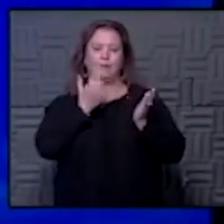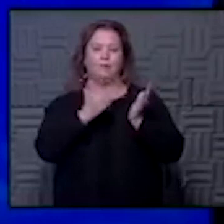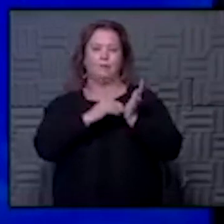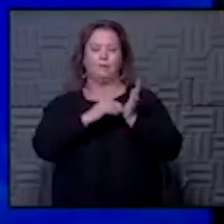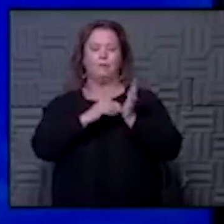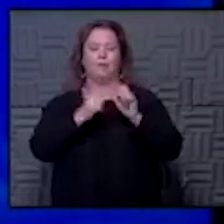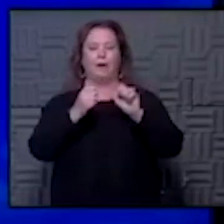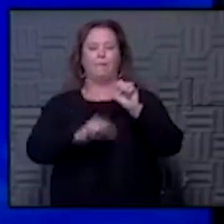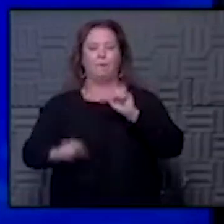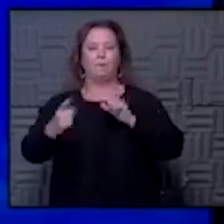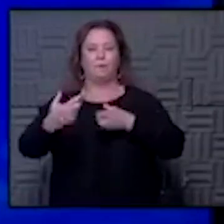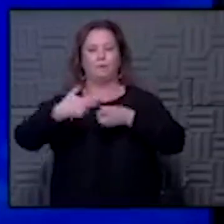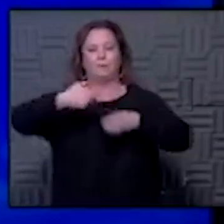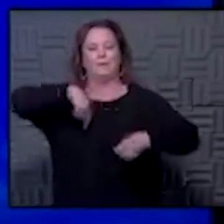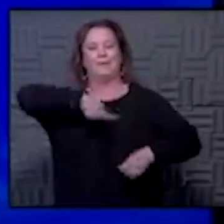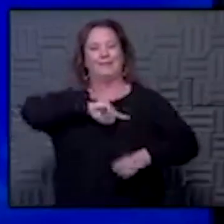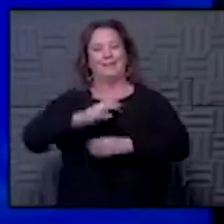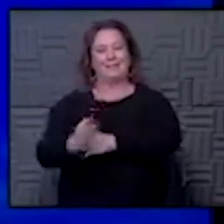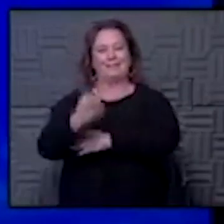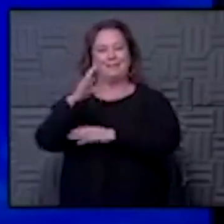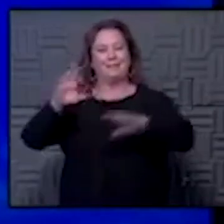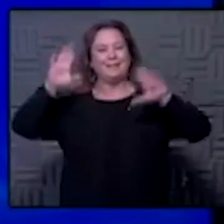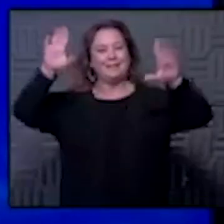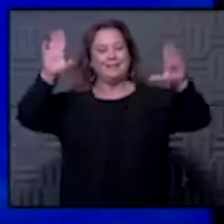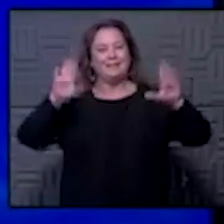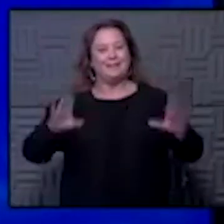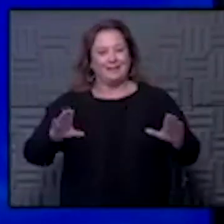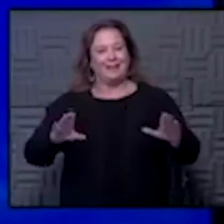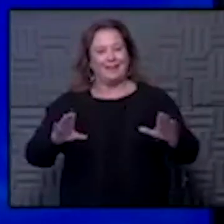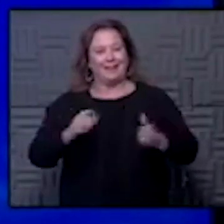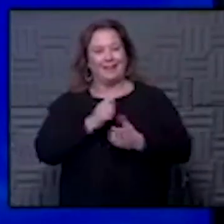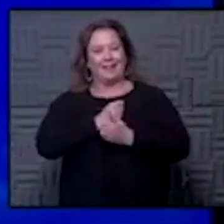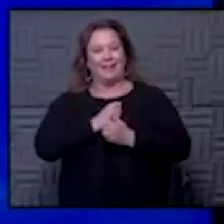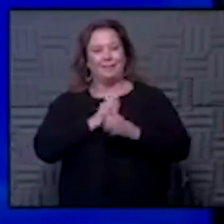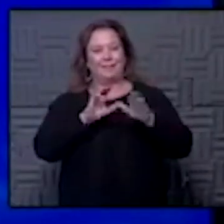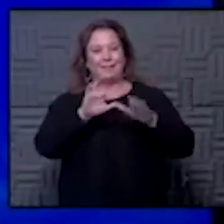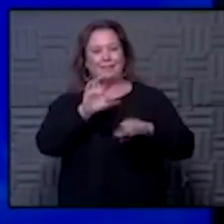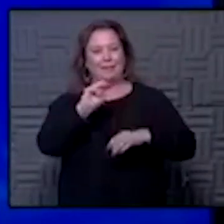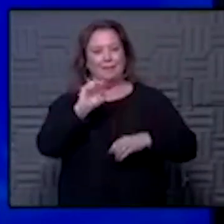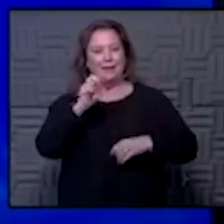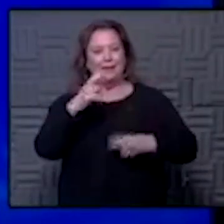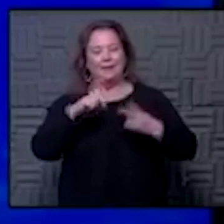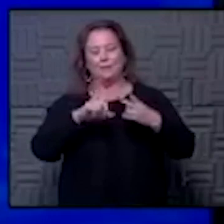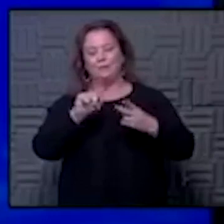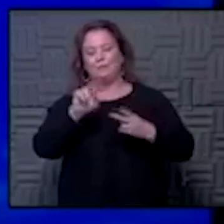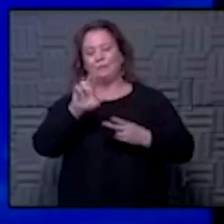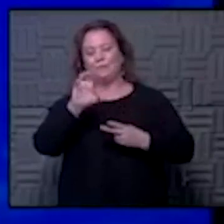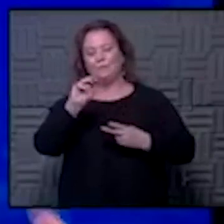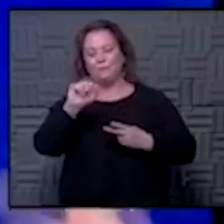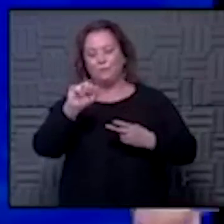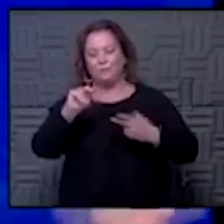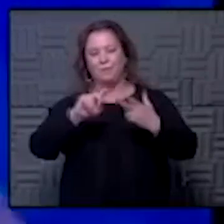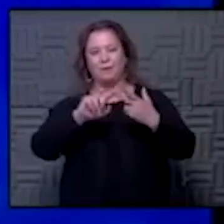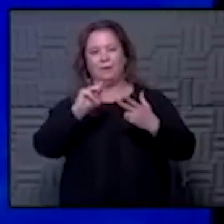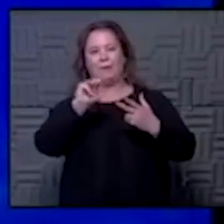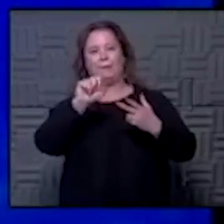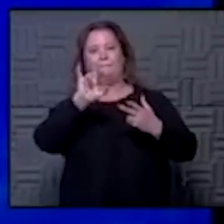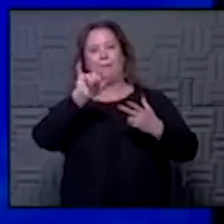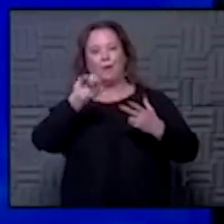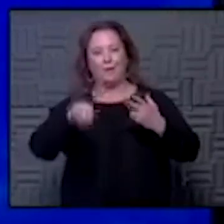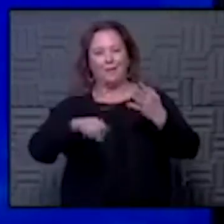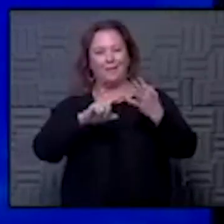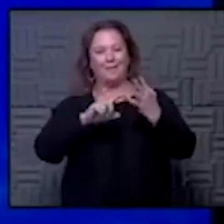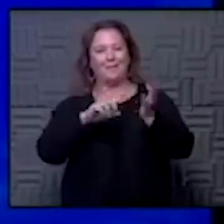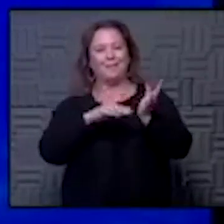who was on our program this morning. This has been great. I love having folks from Children's, Truman, and Mario with Hawkeye in